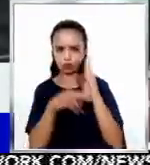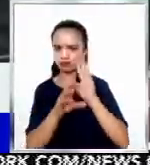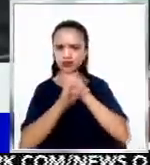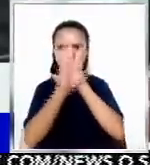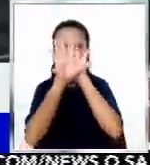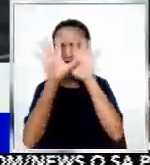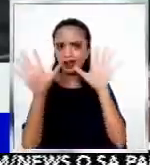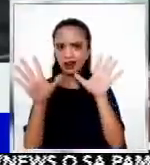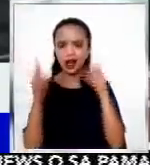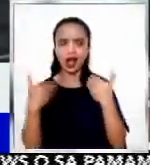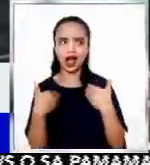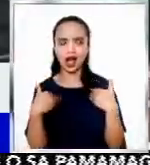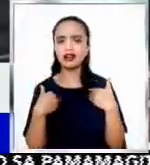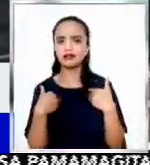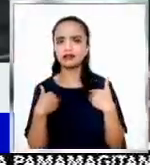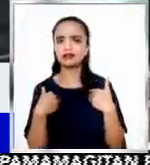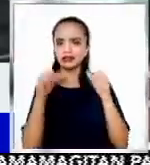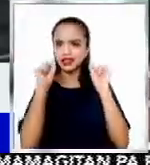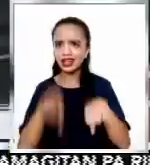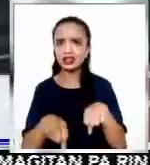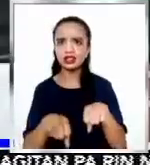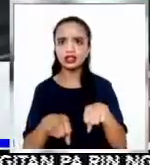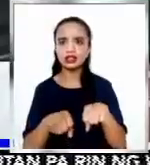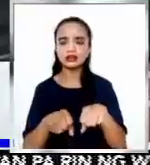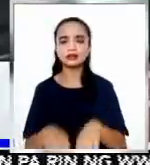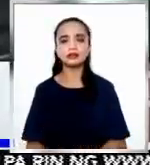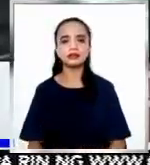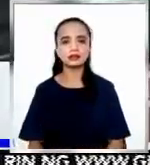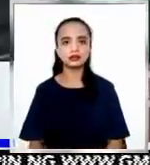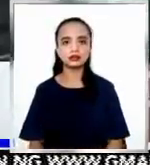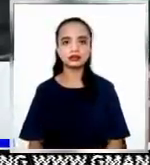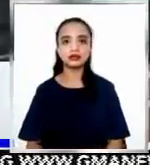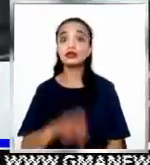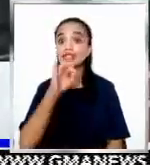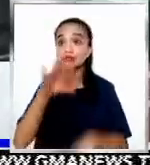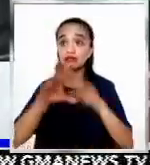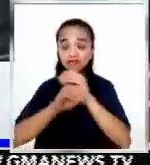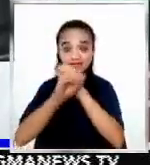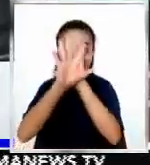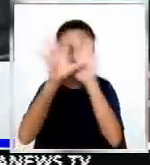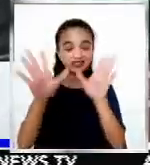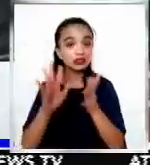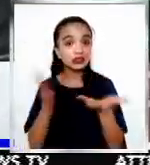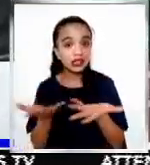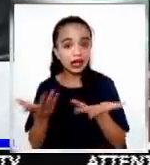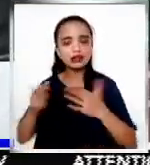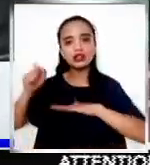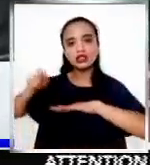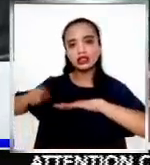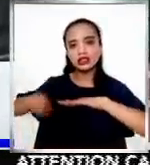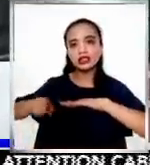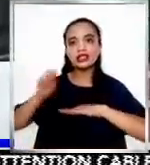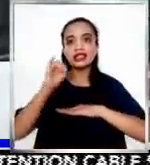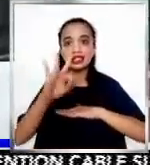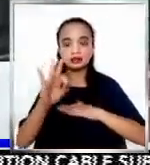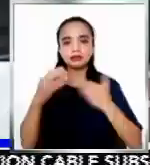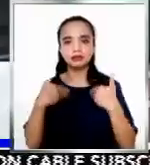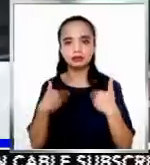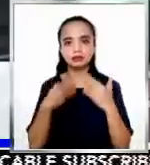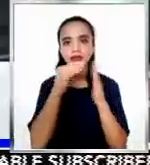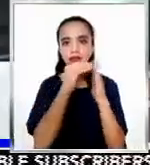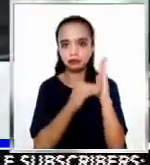eligibility. Magkakaroon lang po ng linaw yan sa korte. Once we make the committee report and the ombudsman will file a